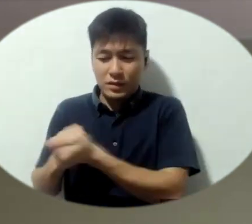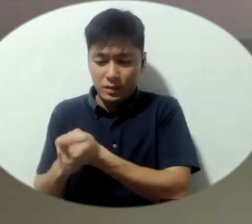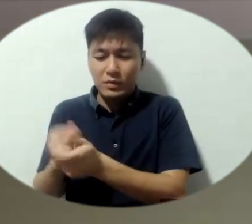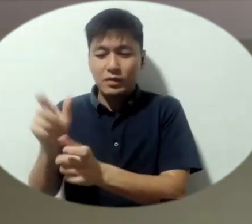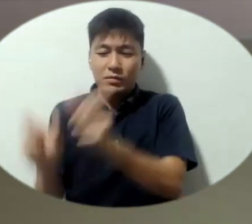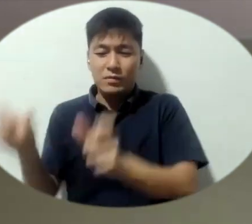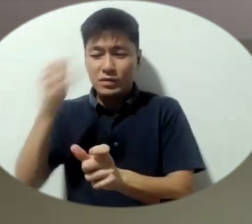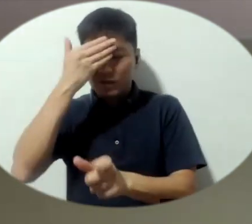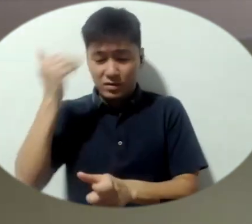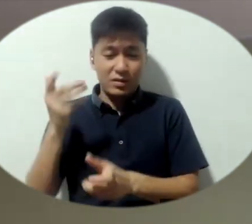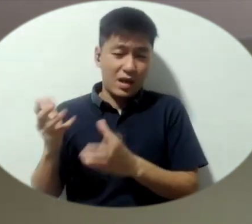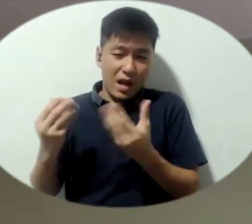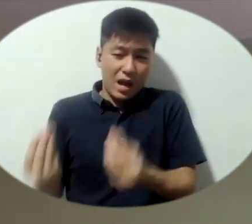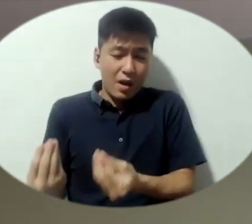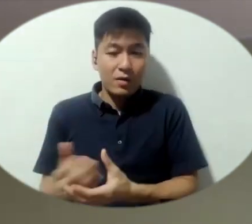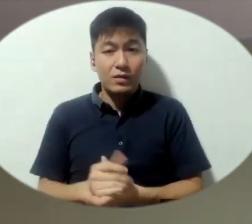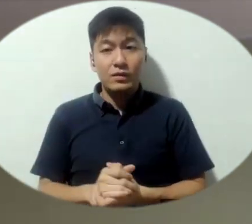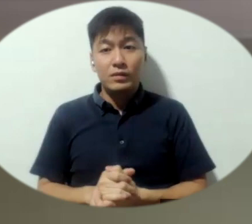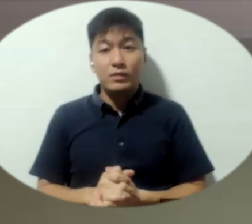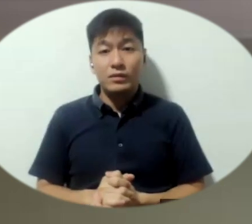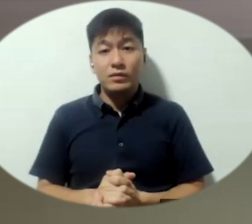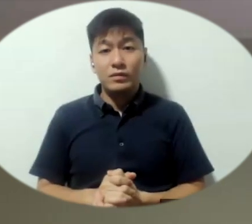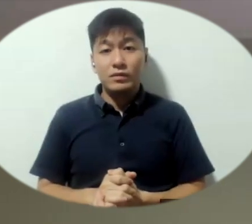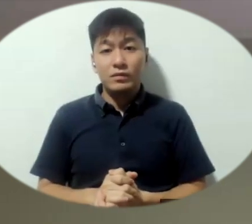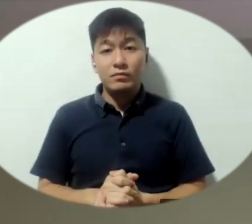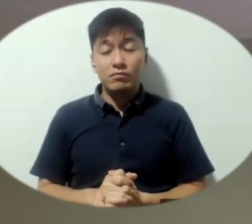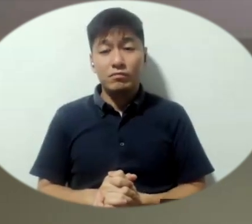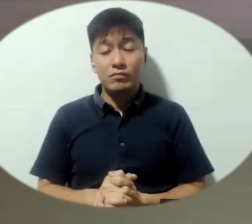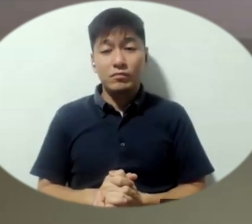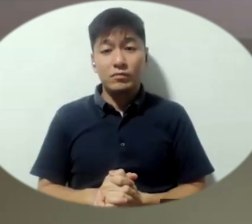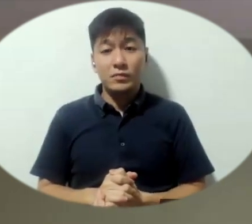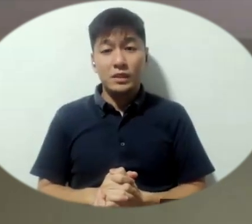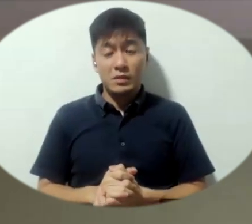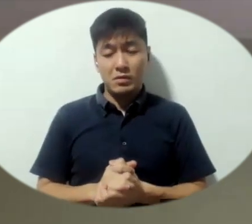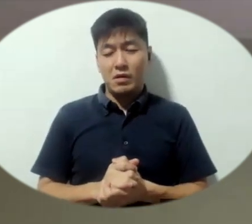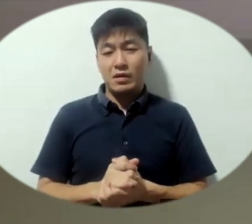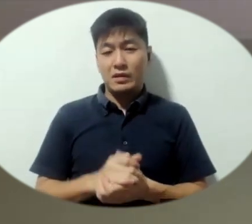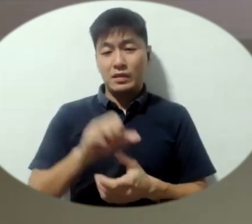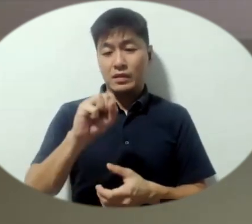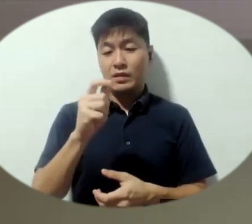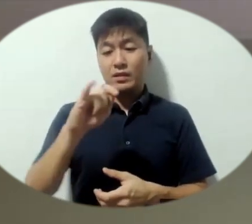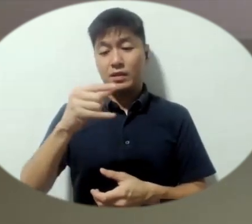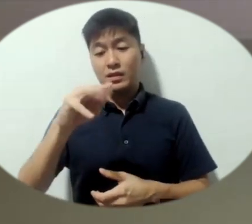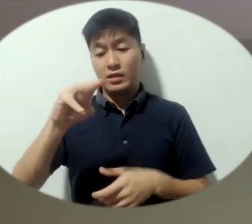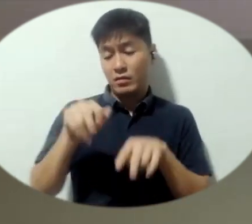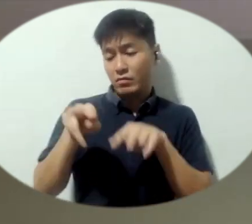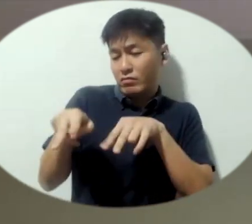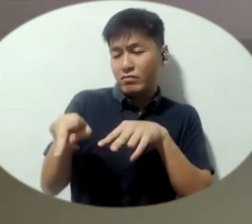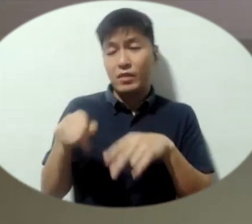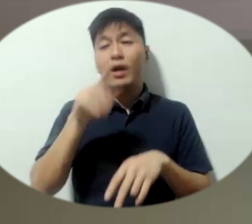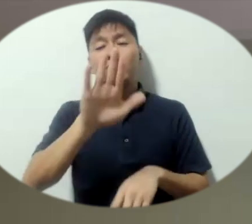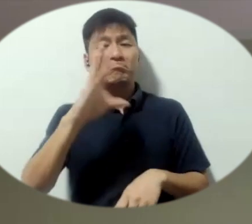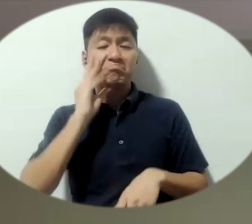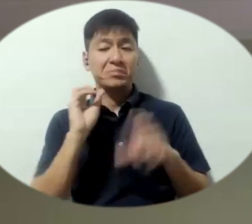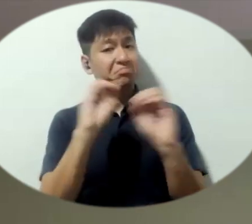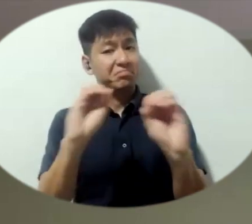the fact that the stigma of being unwell was not something that she had to grapple with. And these straws of grasping, going, okay, at least I